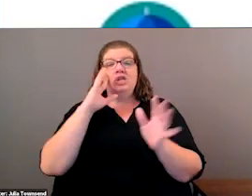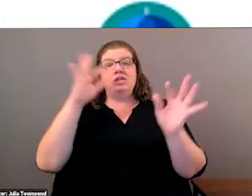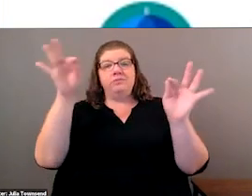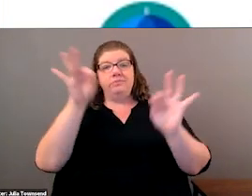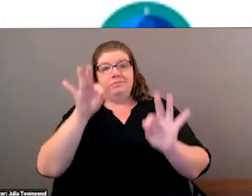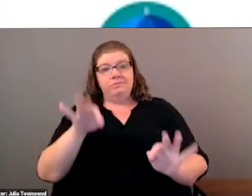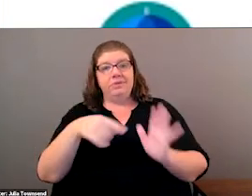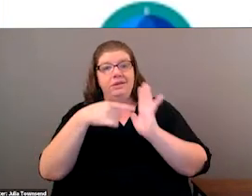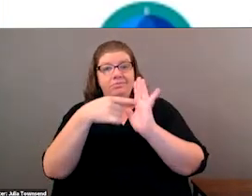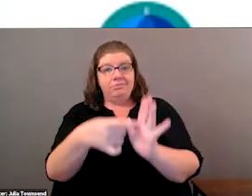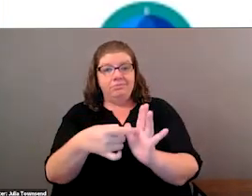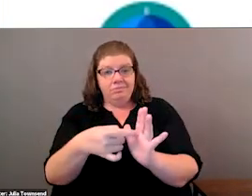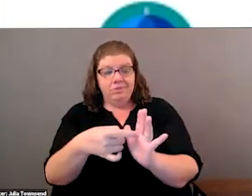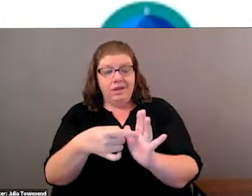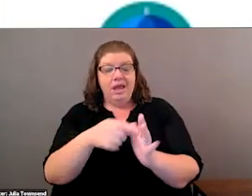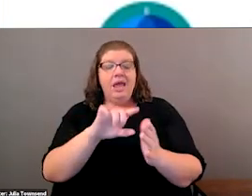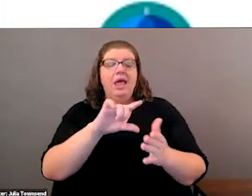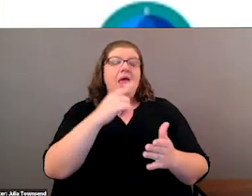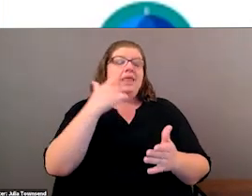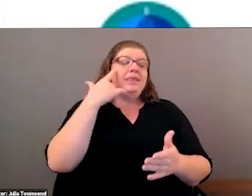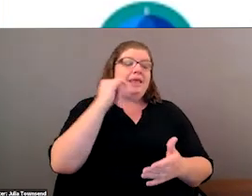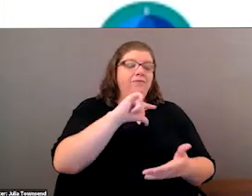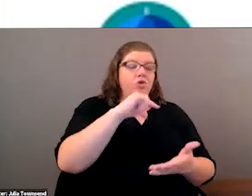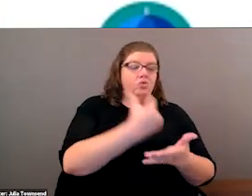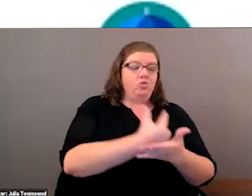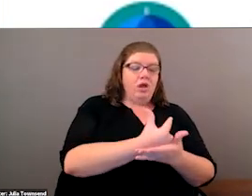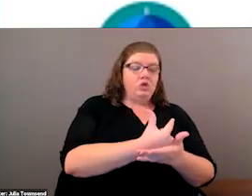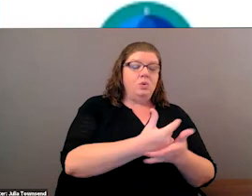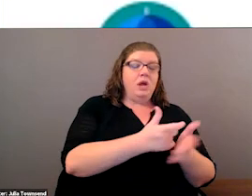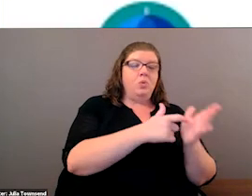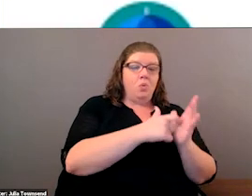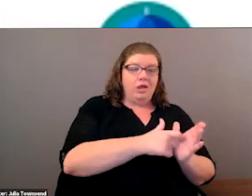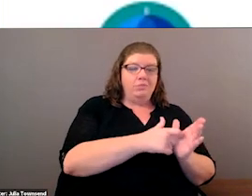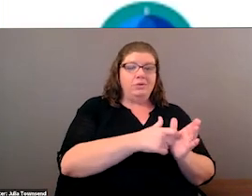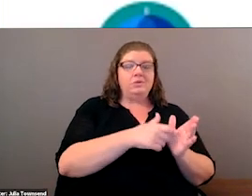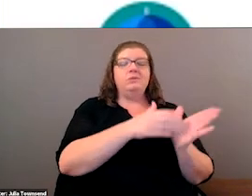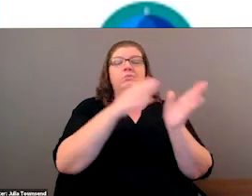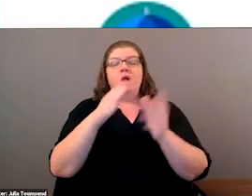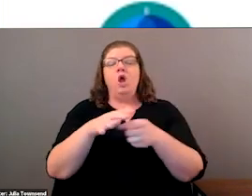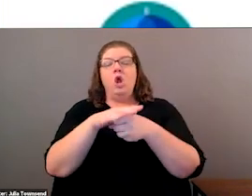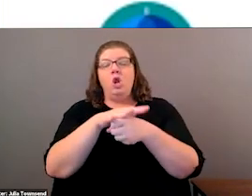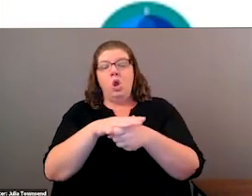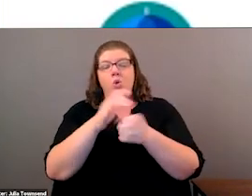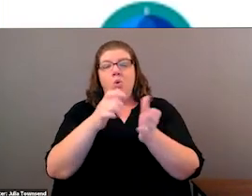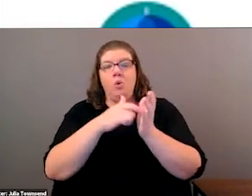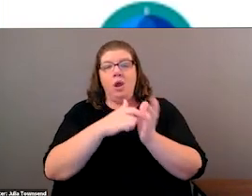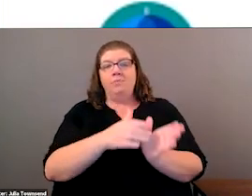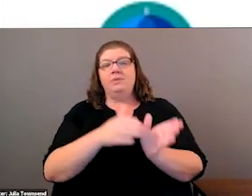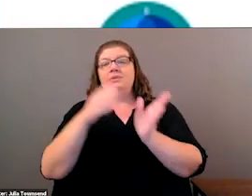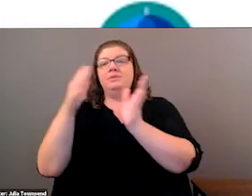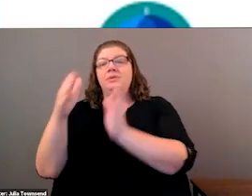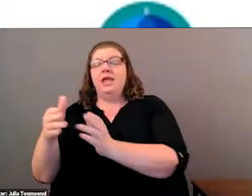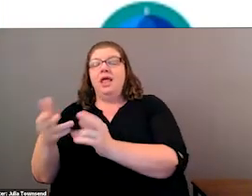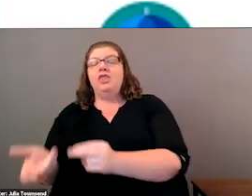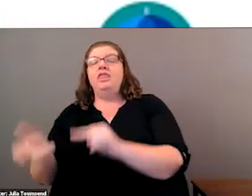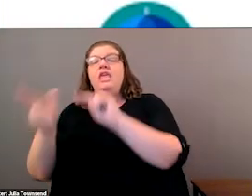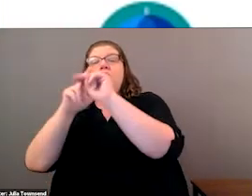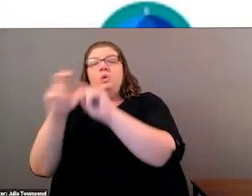where the California grad requirements are, our own local requirements, and as you move toward the right, the increase in rigor when we talk